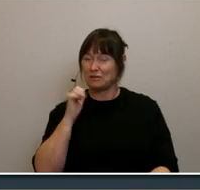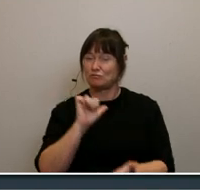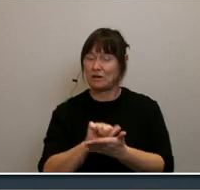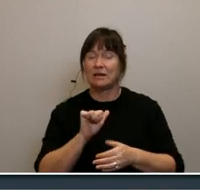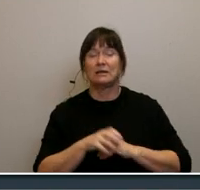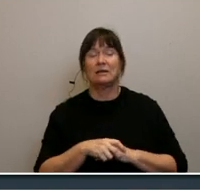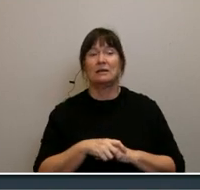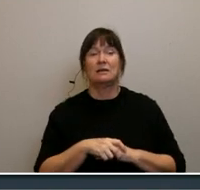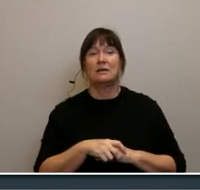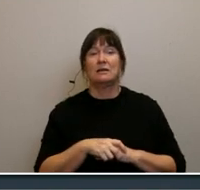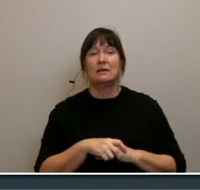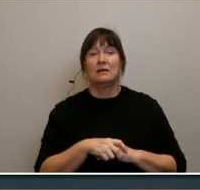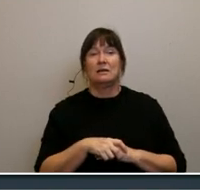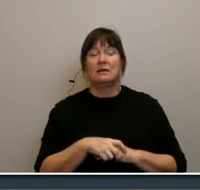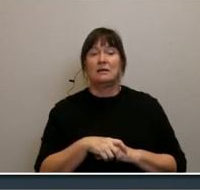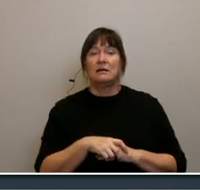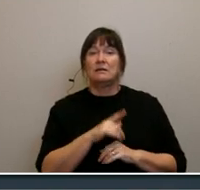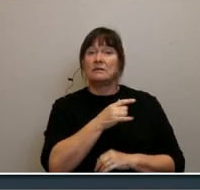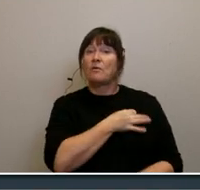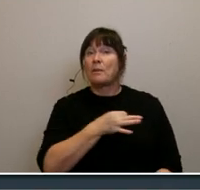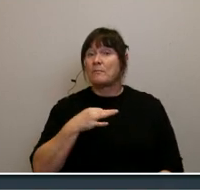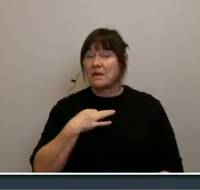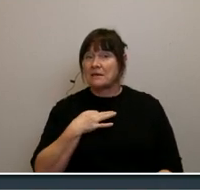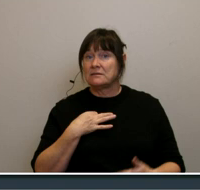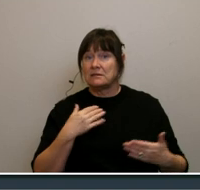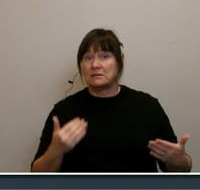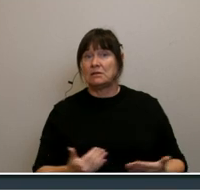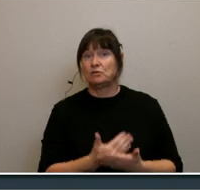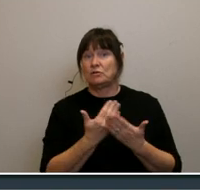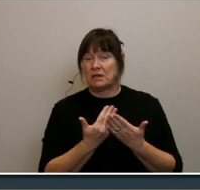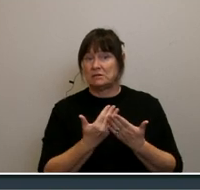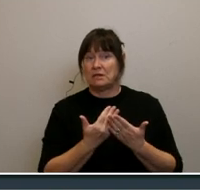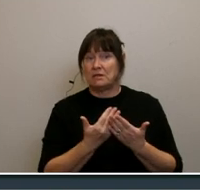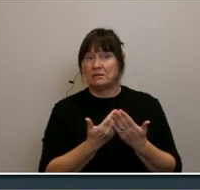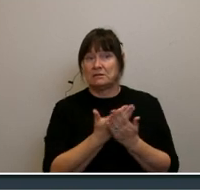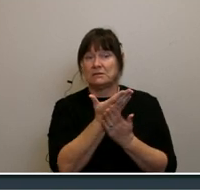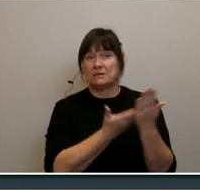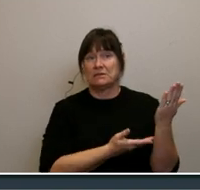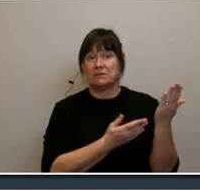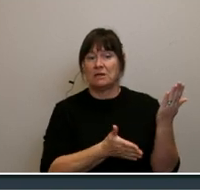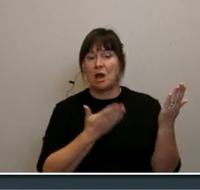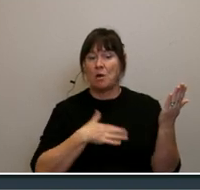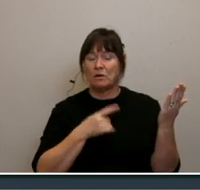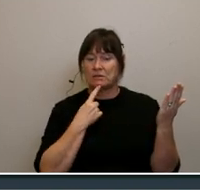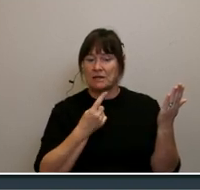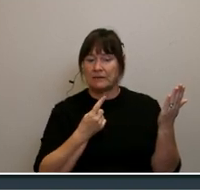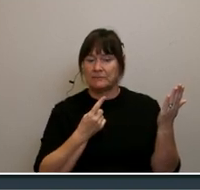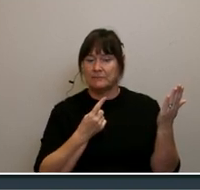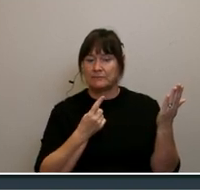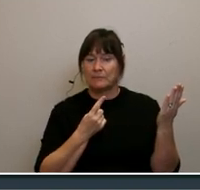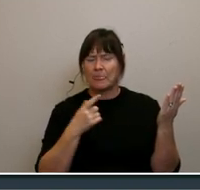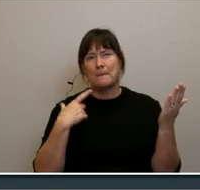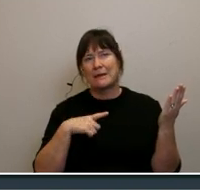And these are taken from the mayor's introductory section there. And I just like, I'm quoting to you because